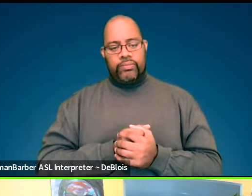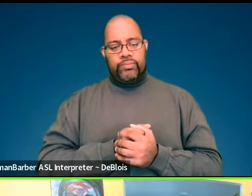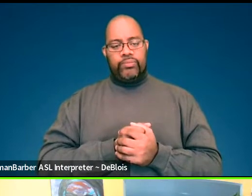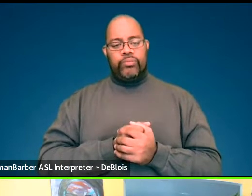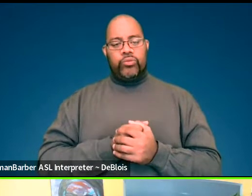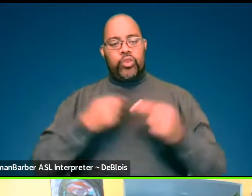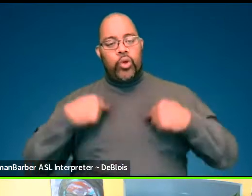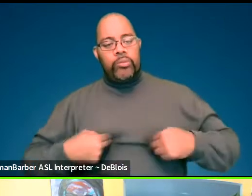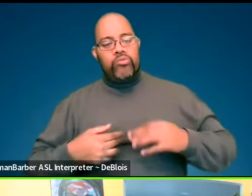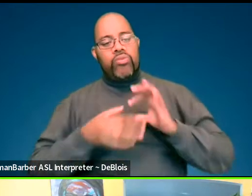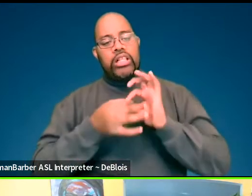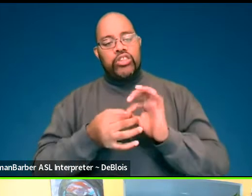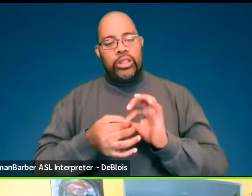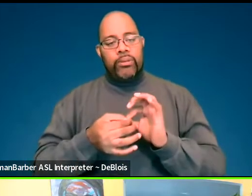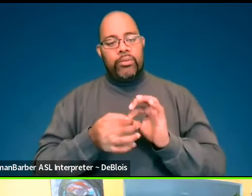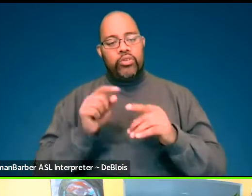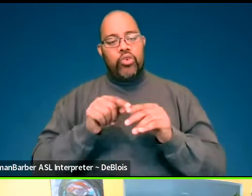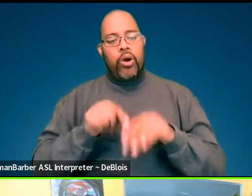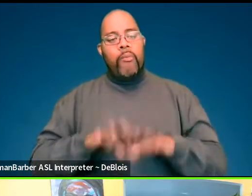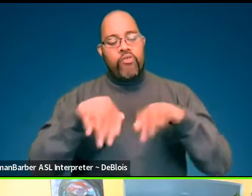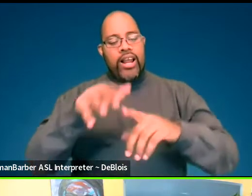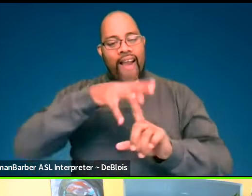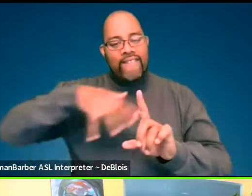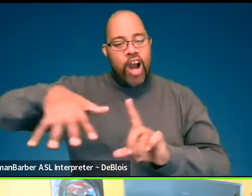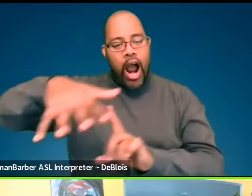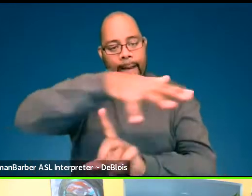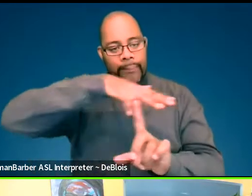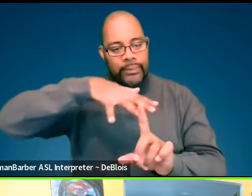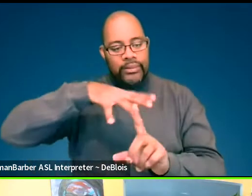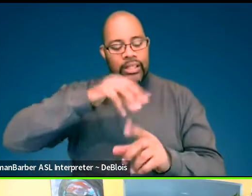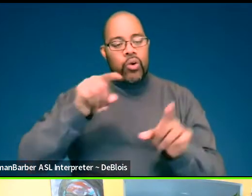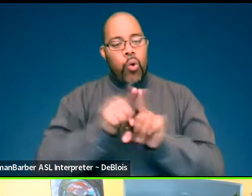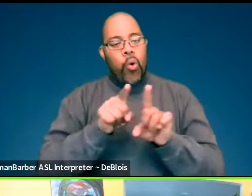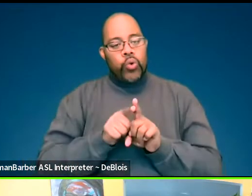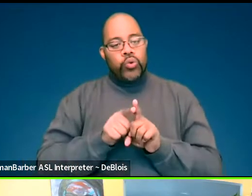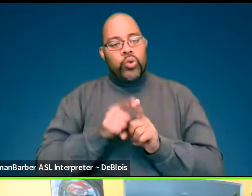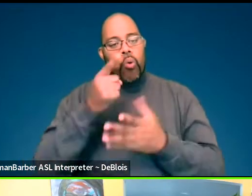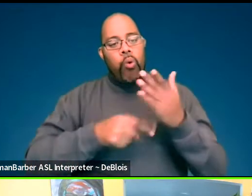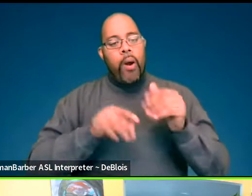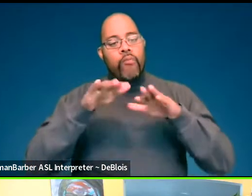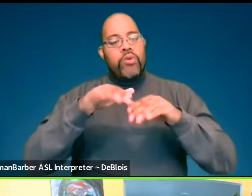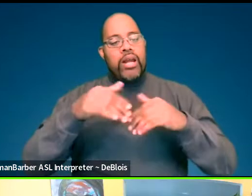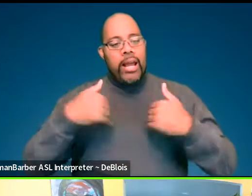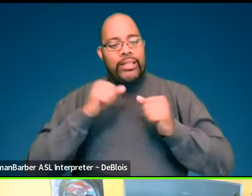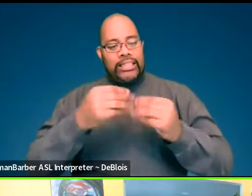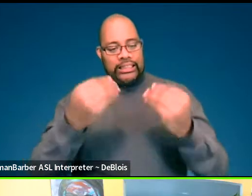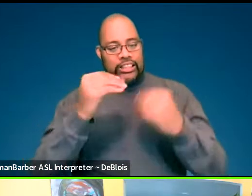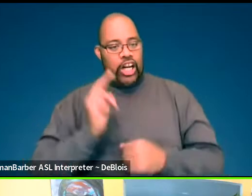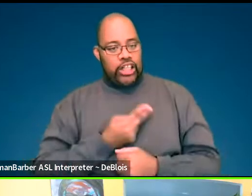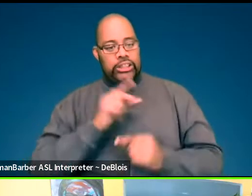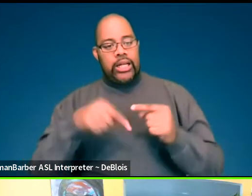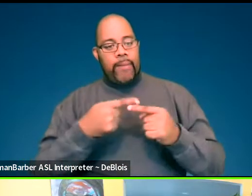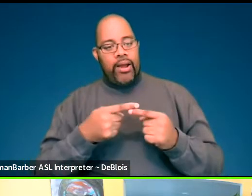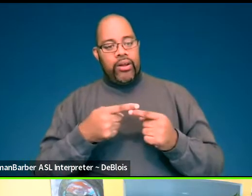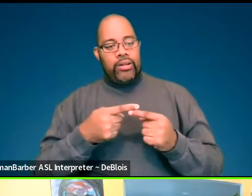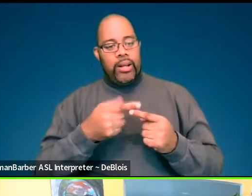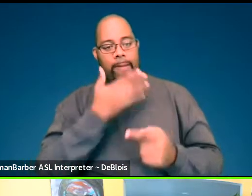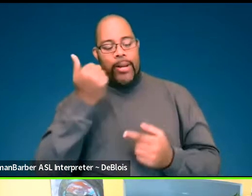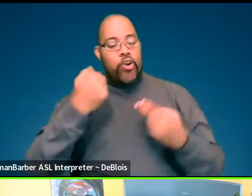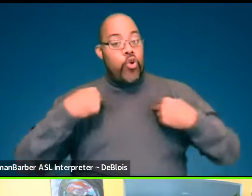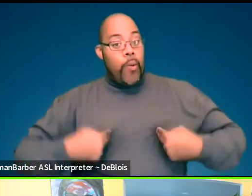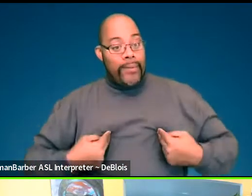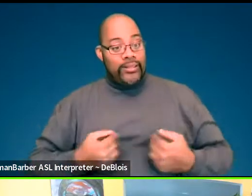human relationships to marine environments and also what marine creatures can teach us about being better